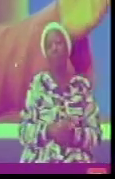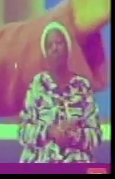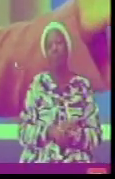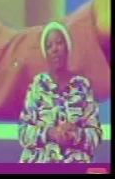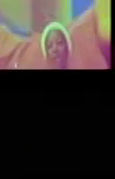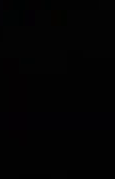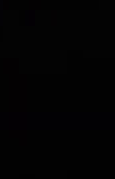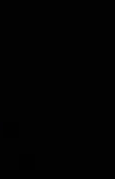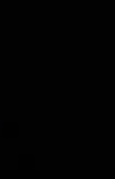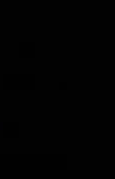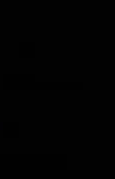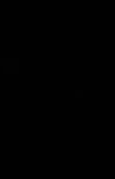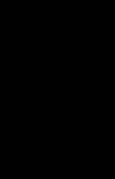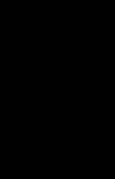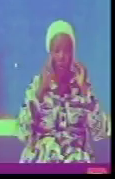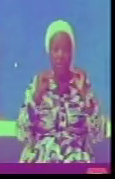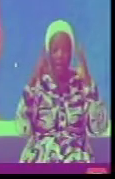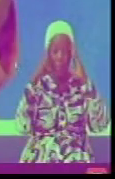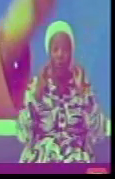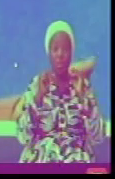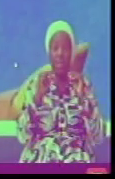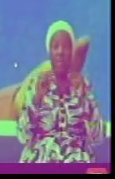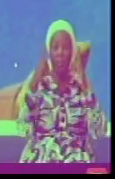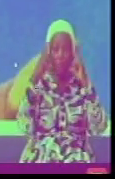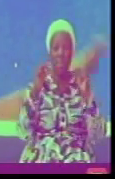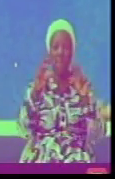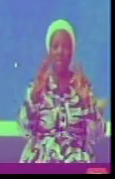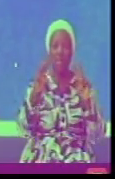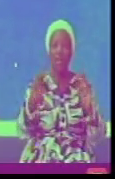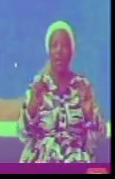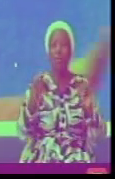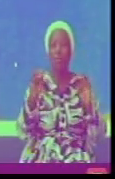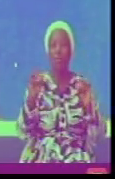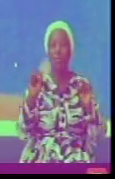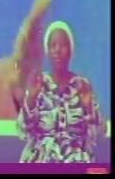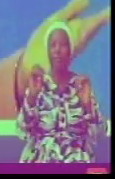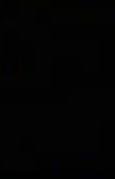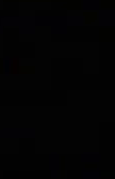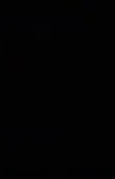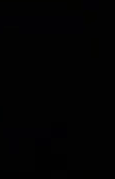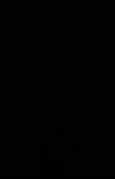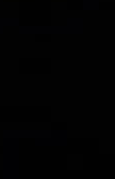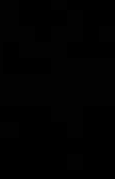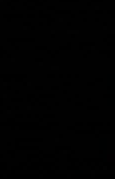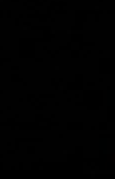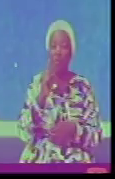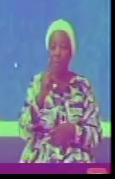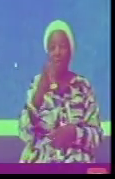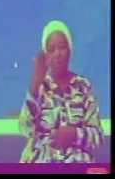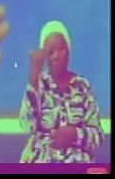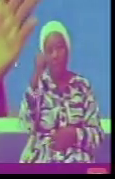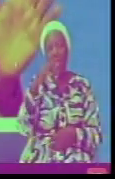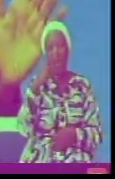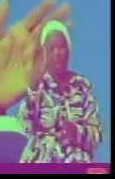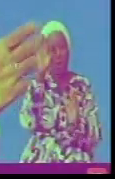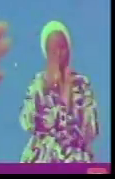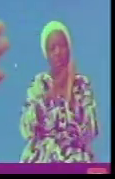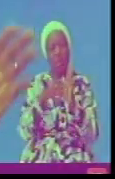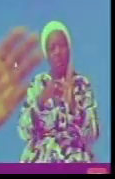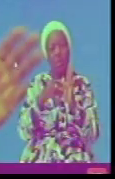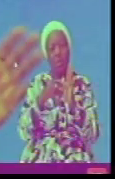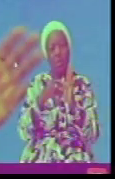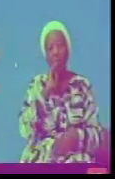is God, the other side is man. Moses, man, humanity. That's why